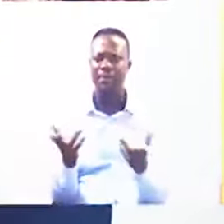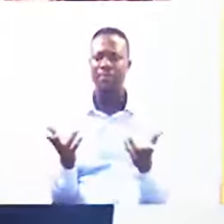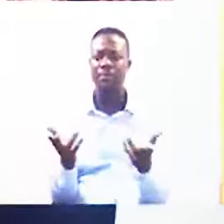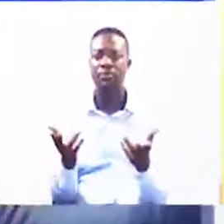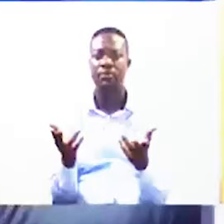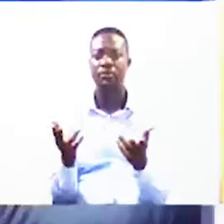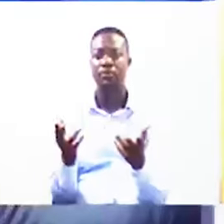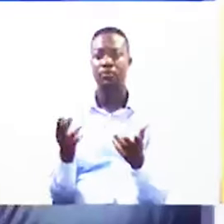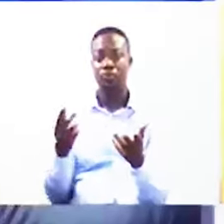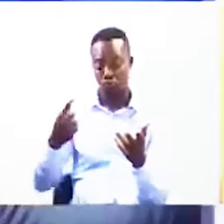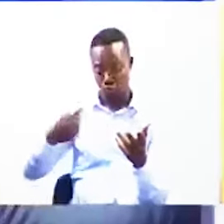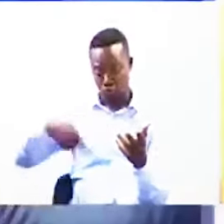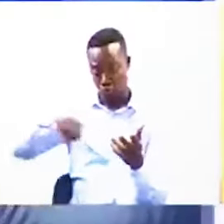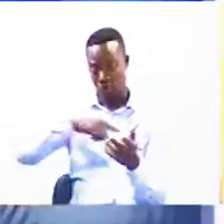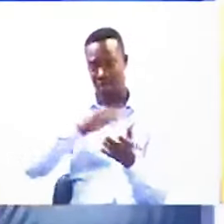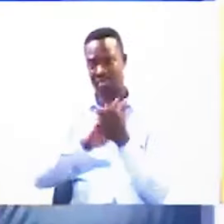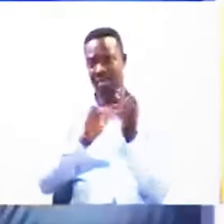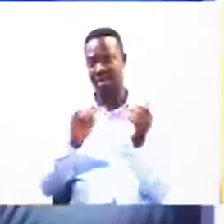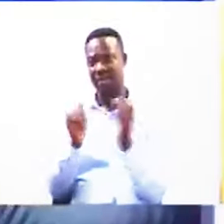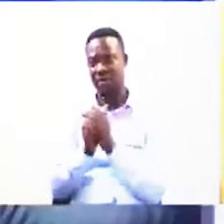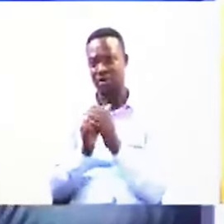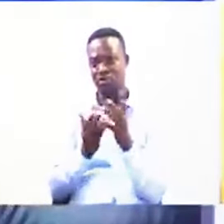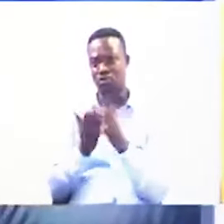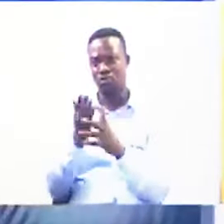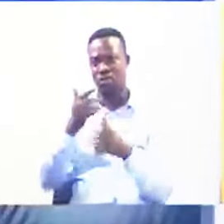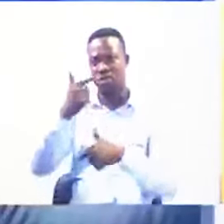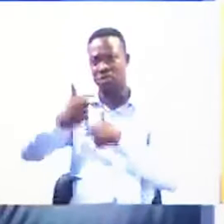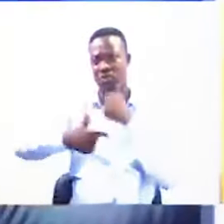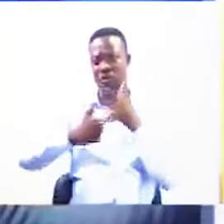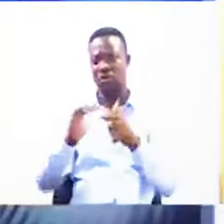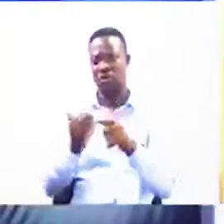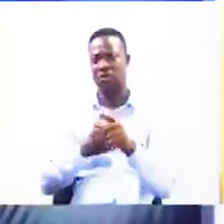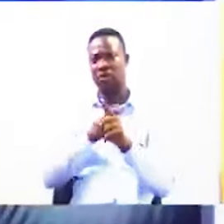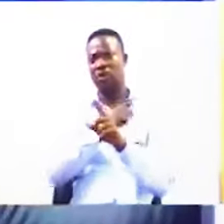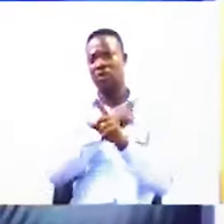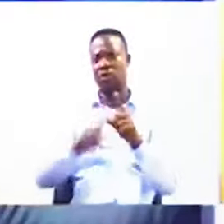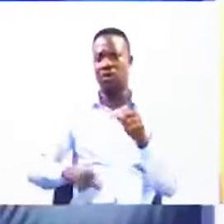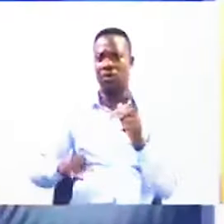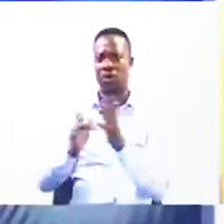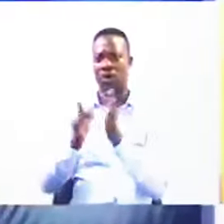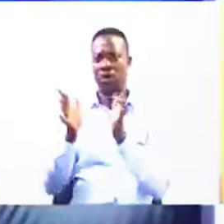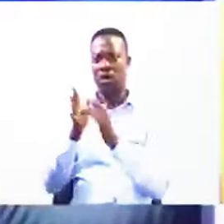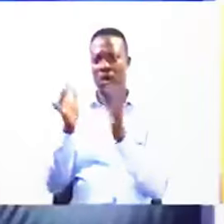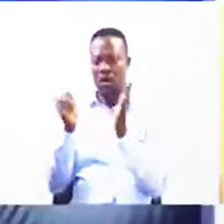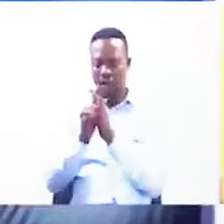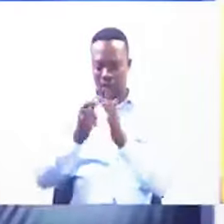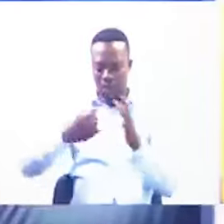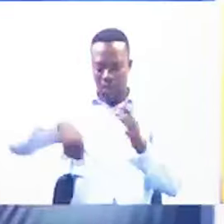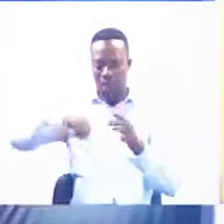We believe it is through the grace of our Lord Jesus that we are saved. Just